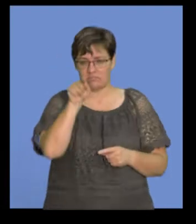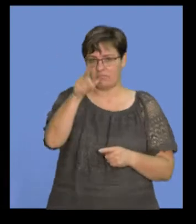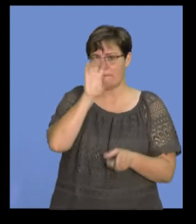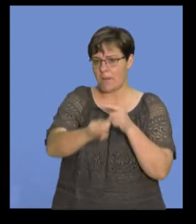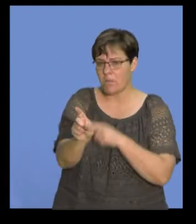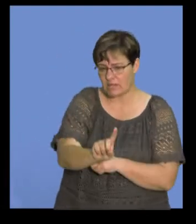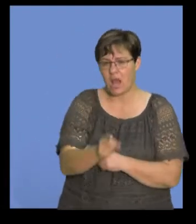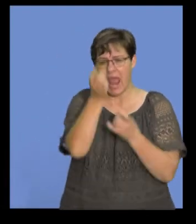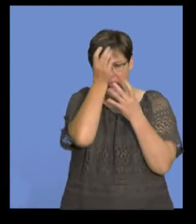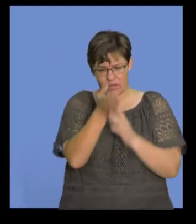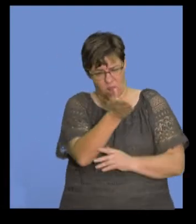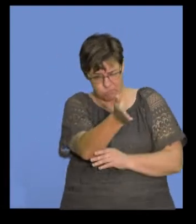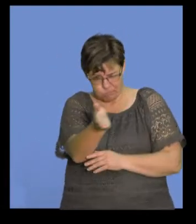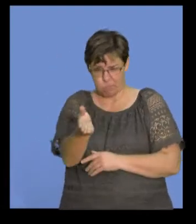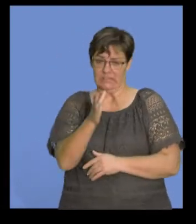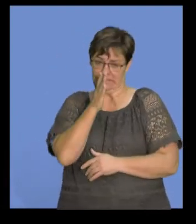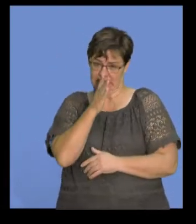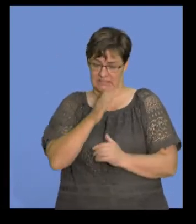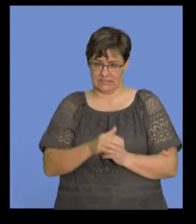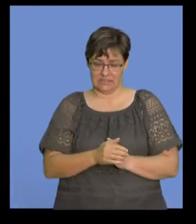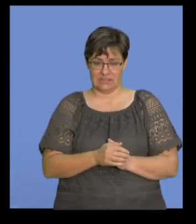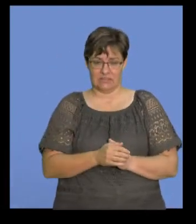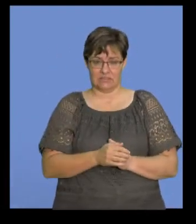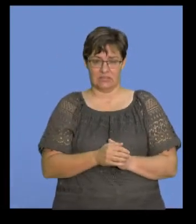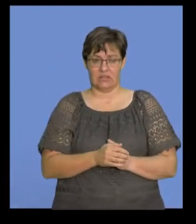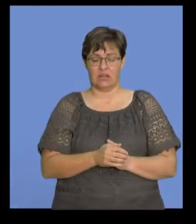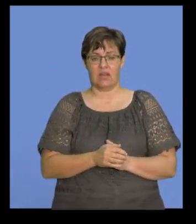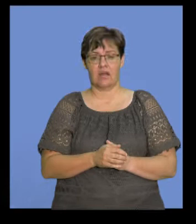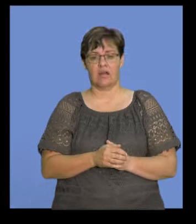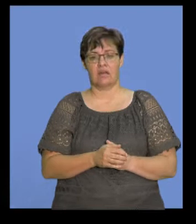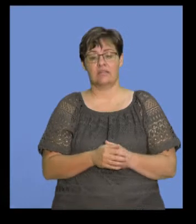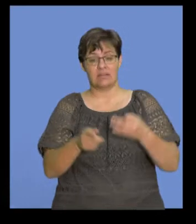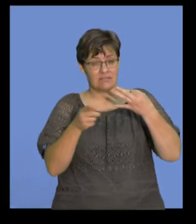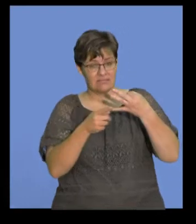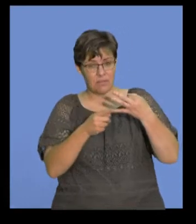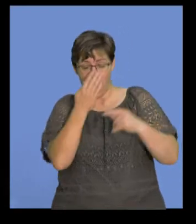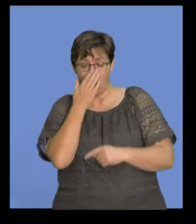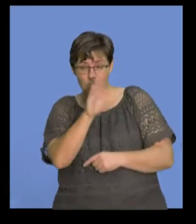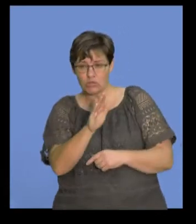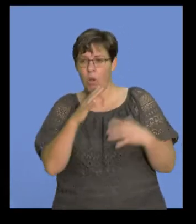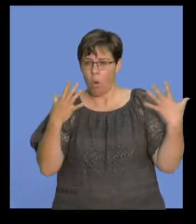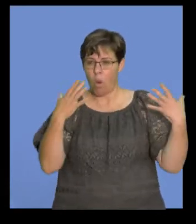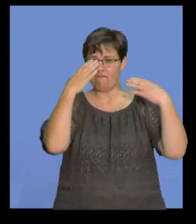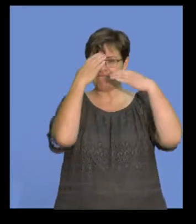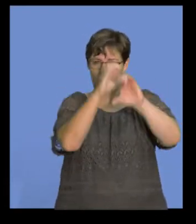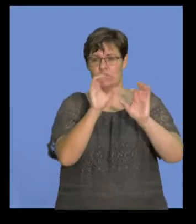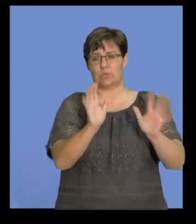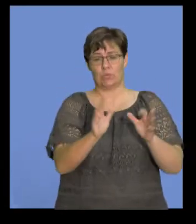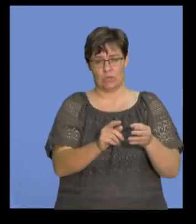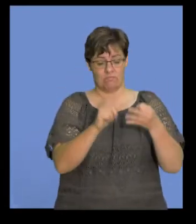get out there related to your topic. This helps you to be more focused in your approach, in your angle to